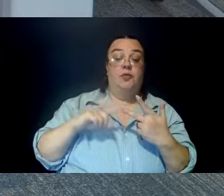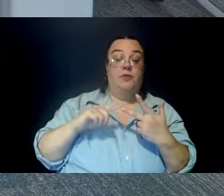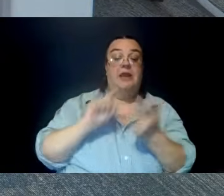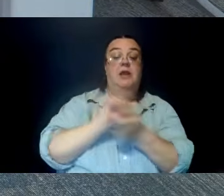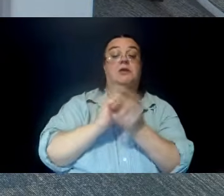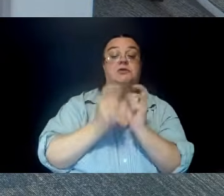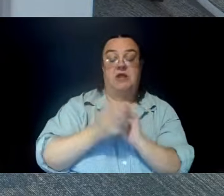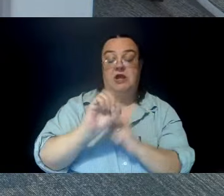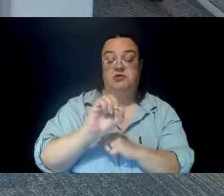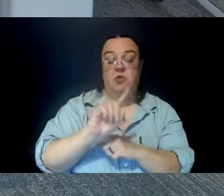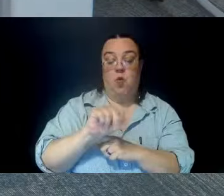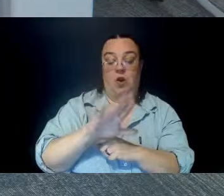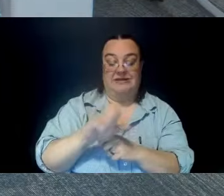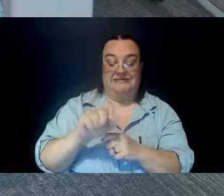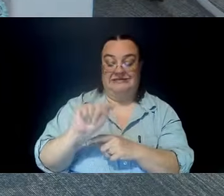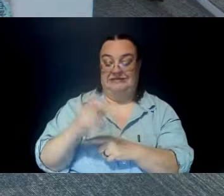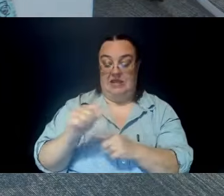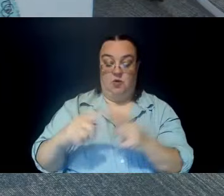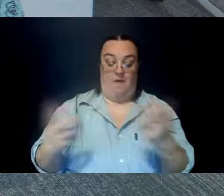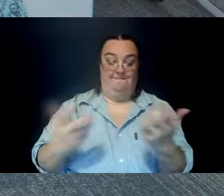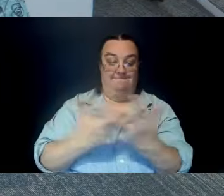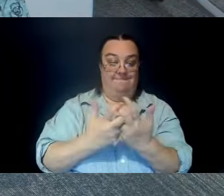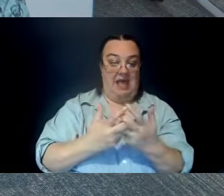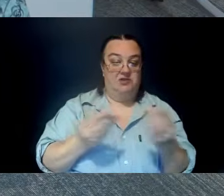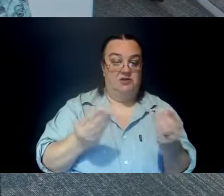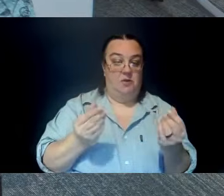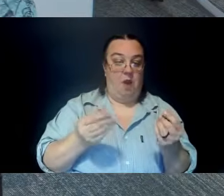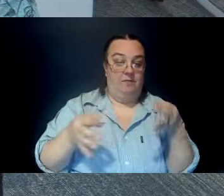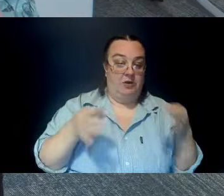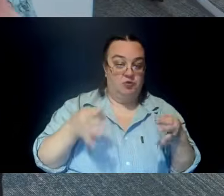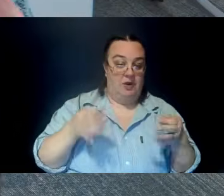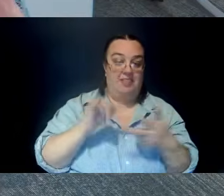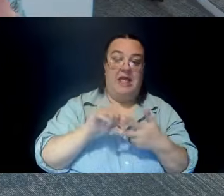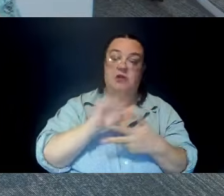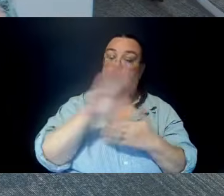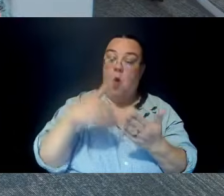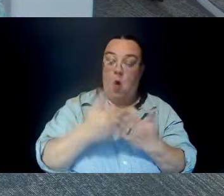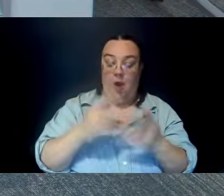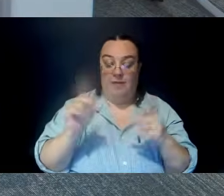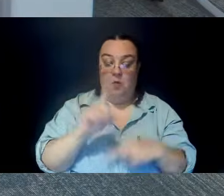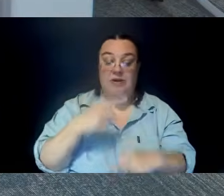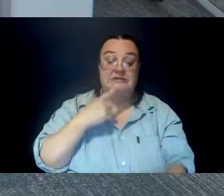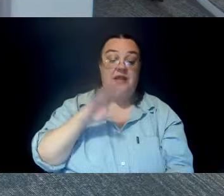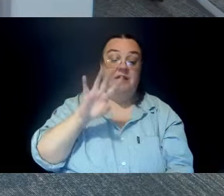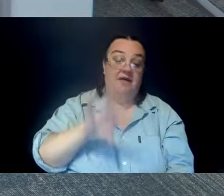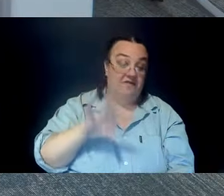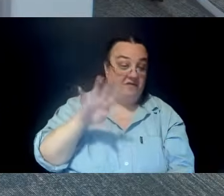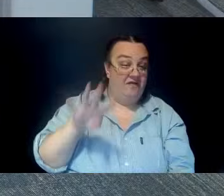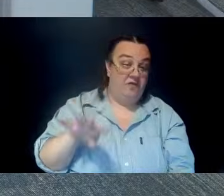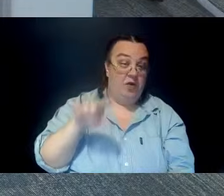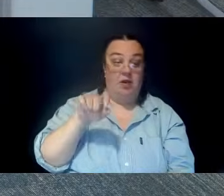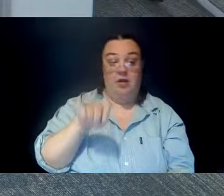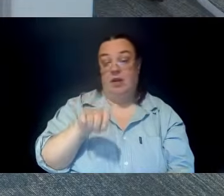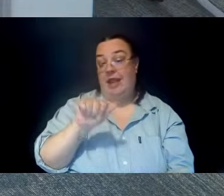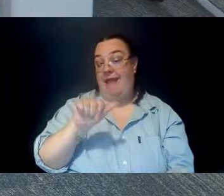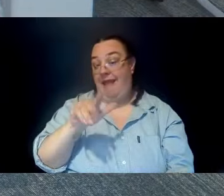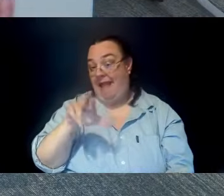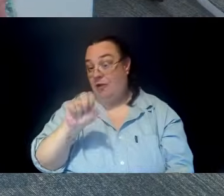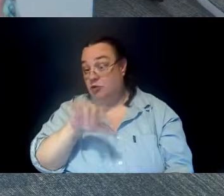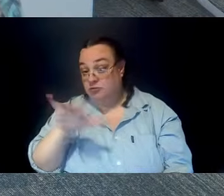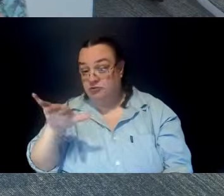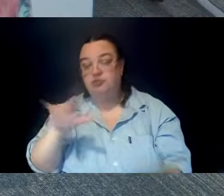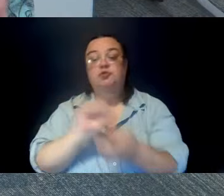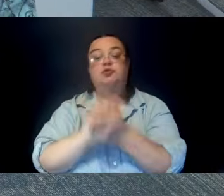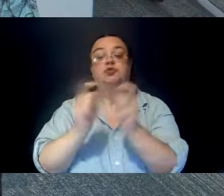to match the property description. That is, all the places where it says 44 acres, et cetera, change